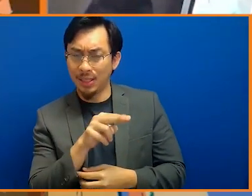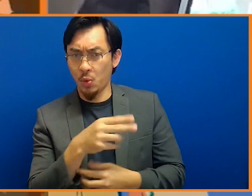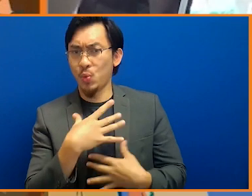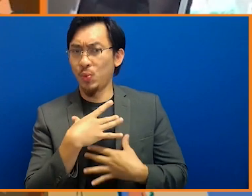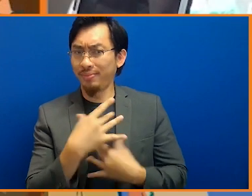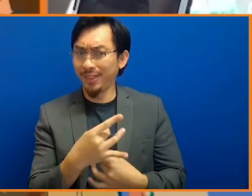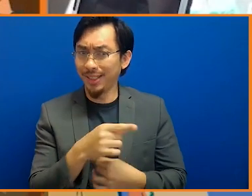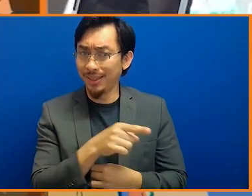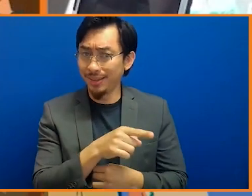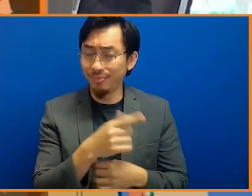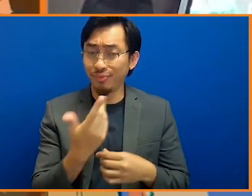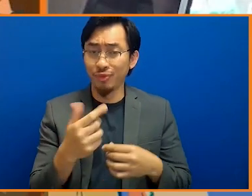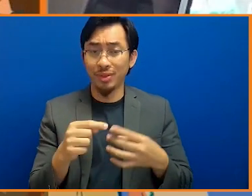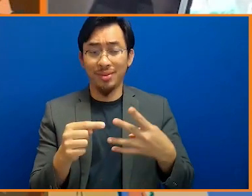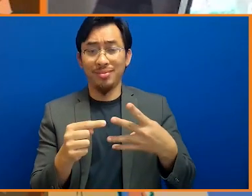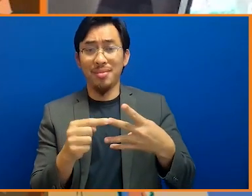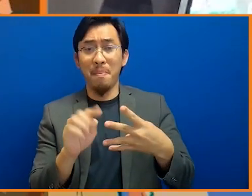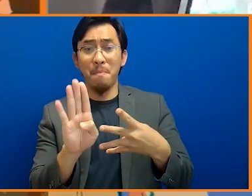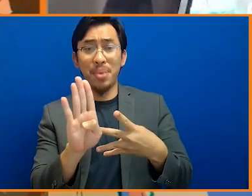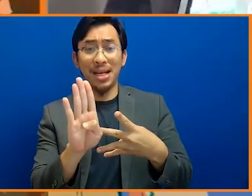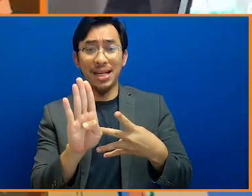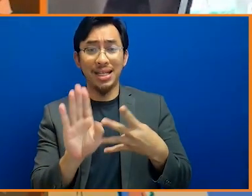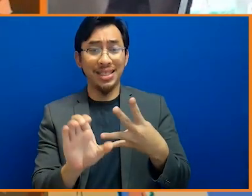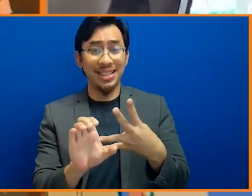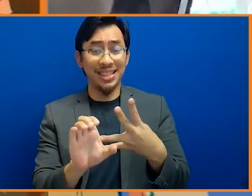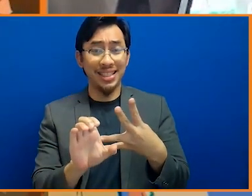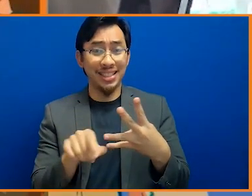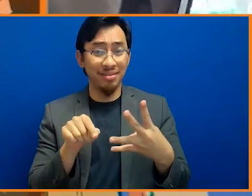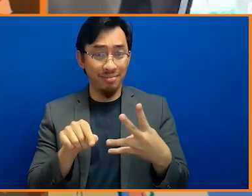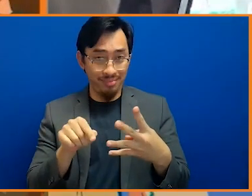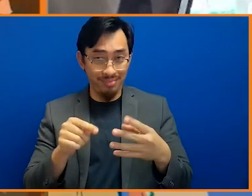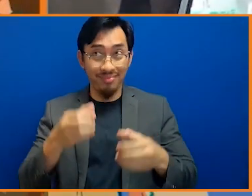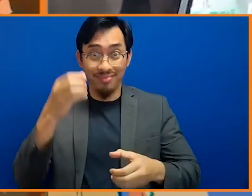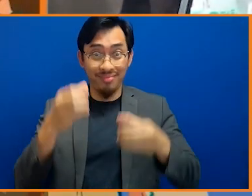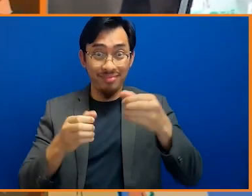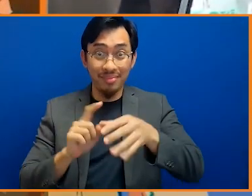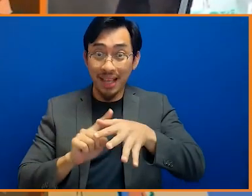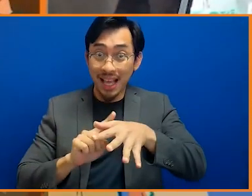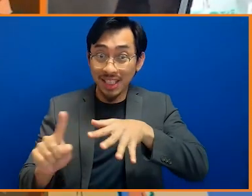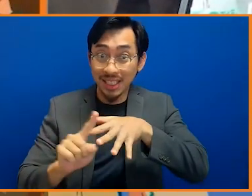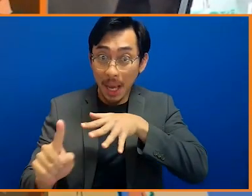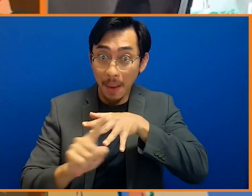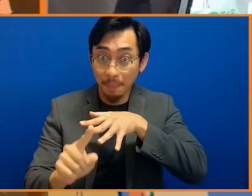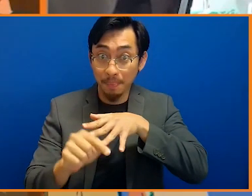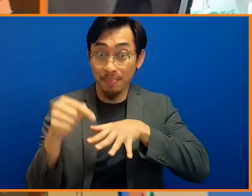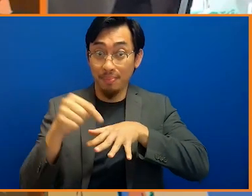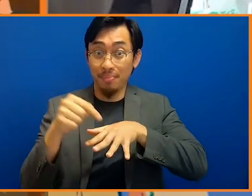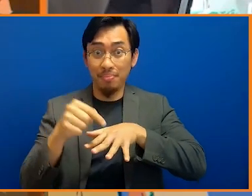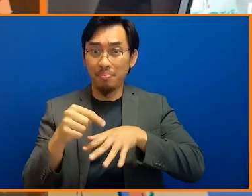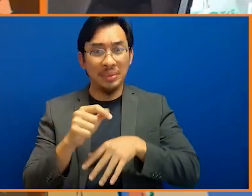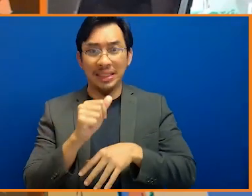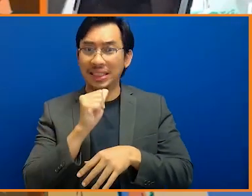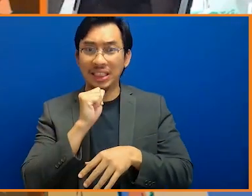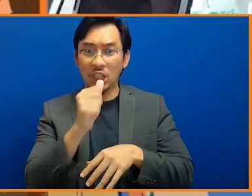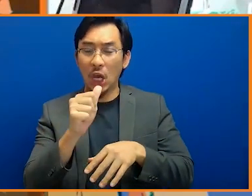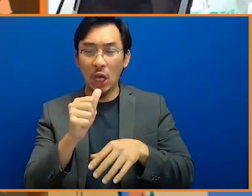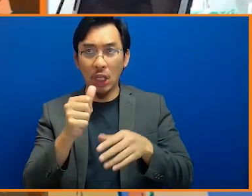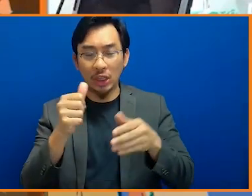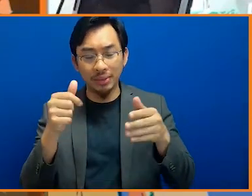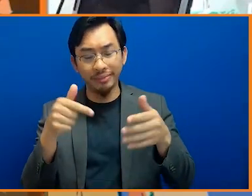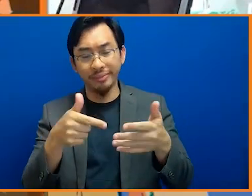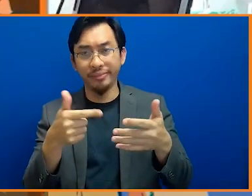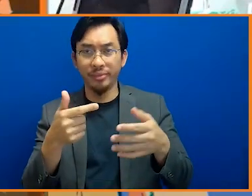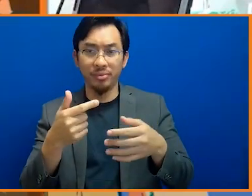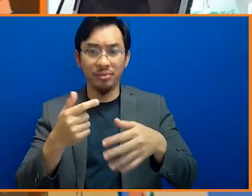found interesting. We learned that Type B and C escape building are basically a public building that the